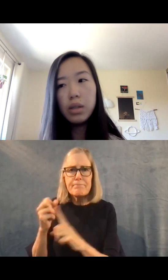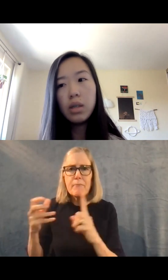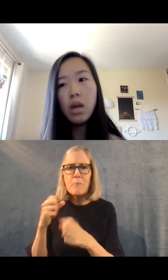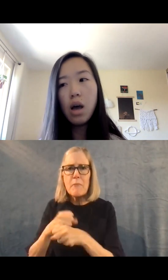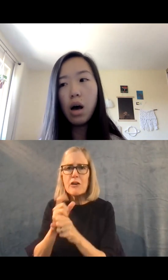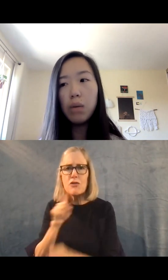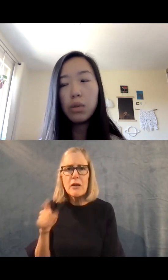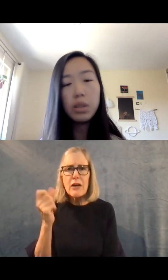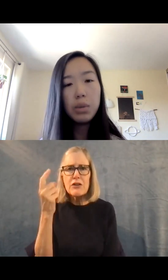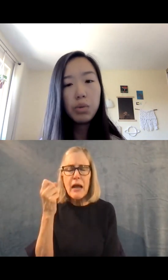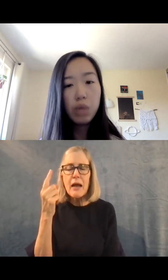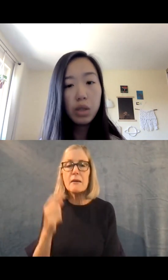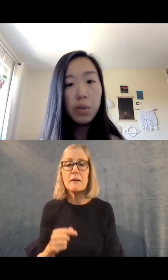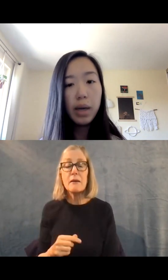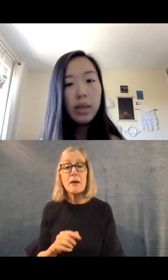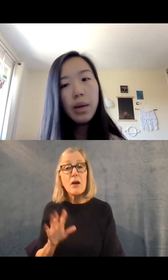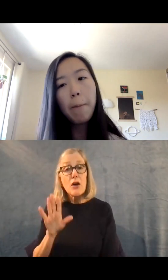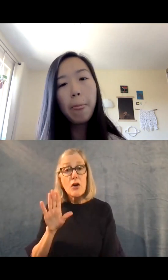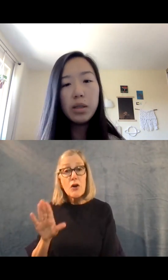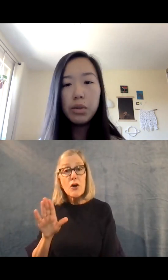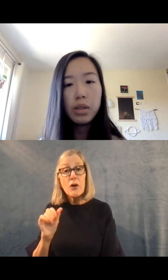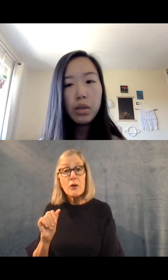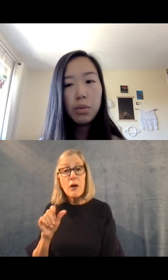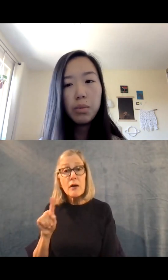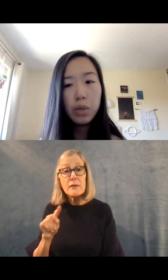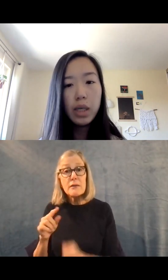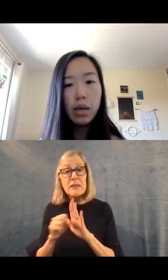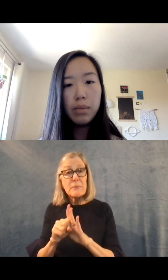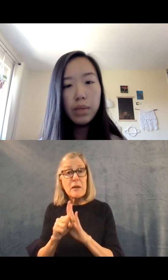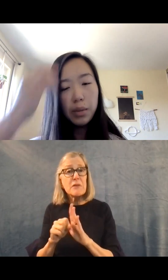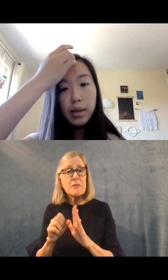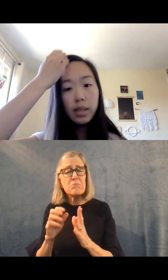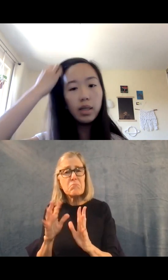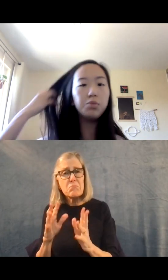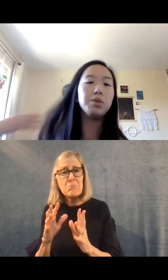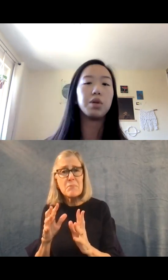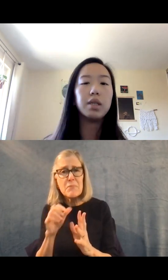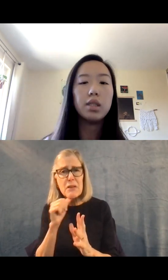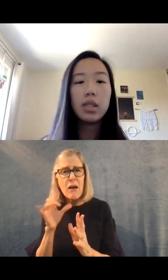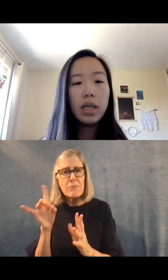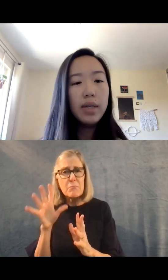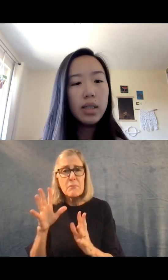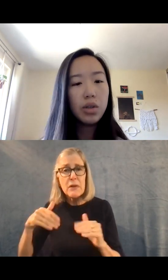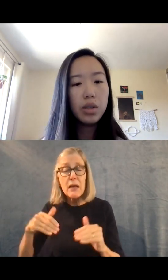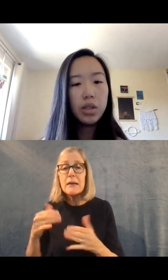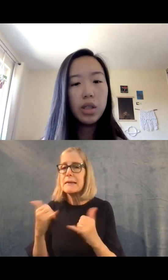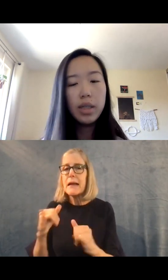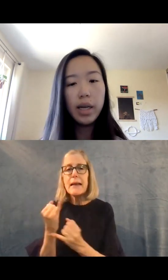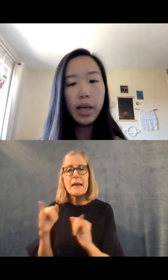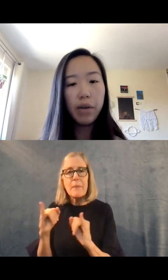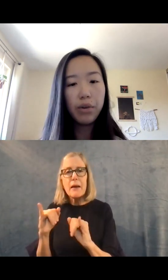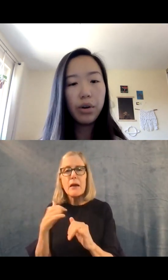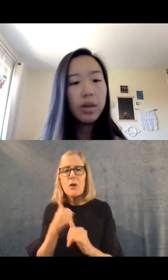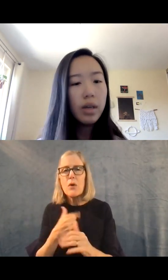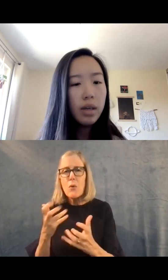she was, her symptoms were not too bad, and she was still pretty independent, and we were trying to just kind of ease the transition into